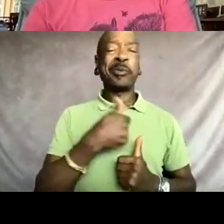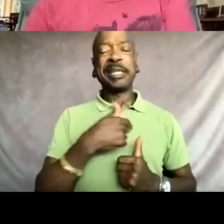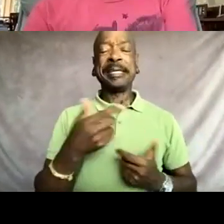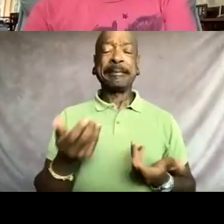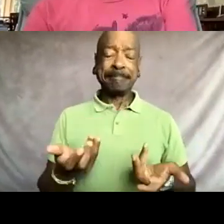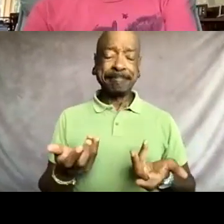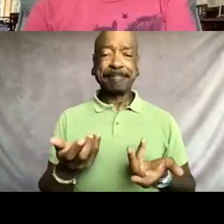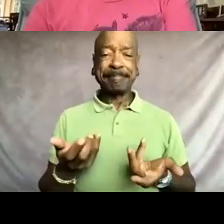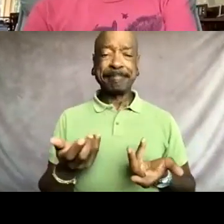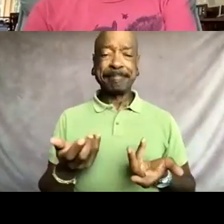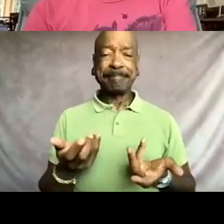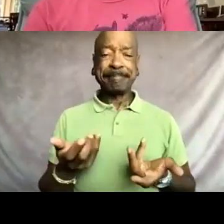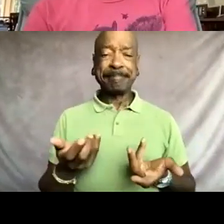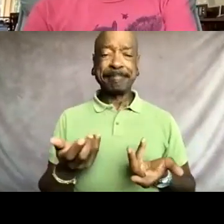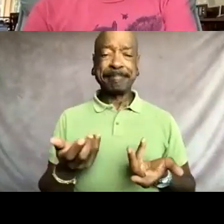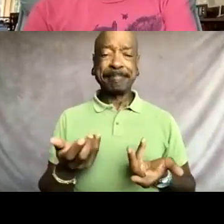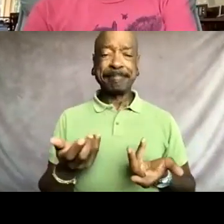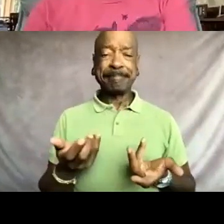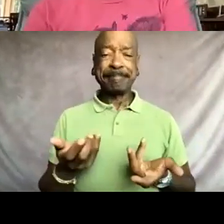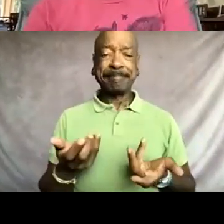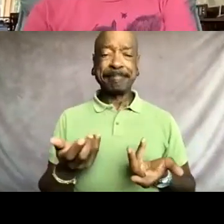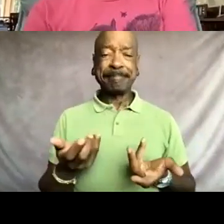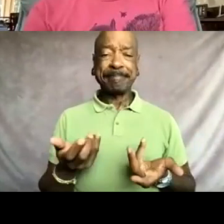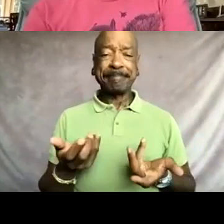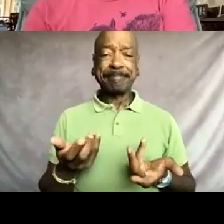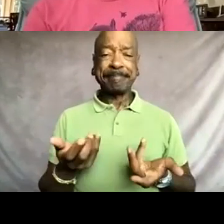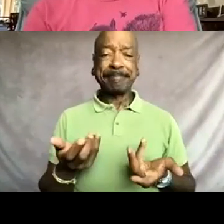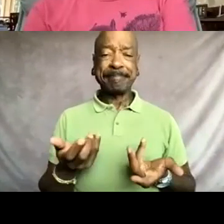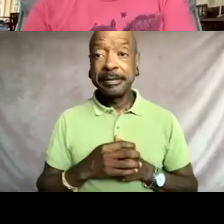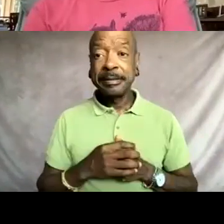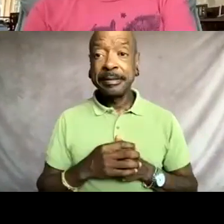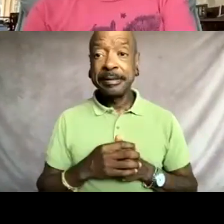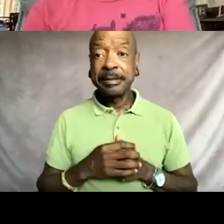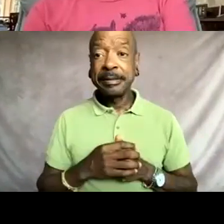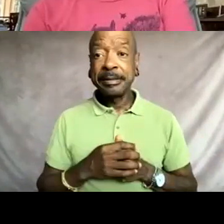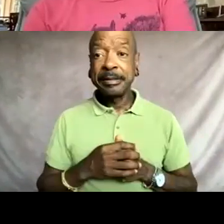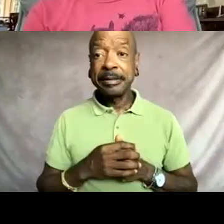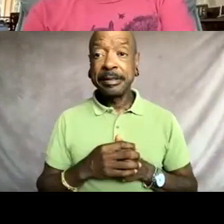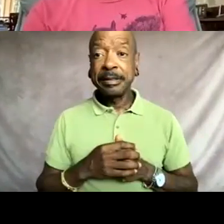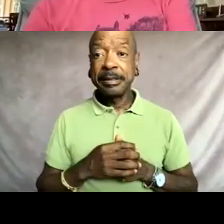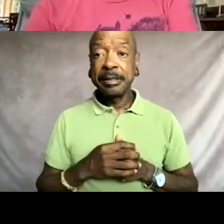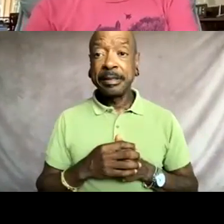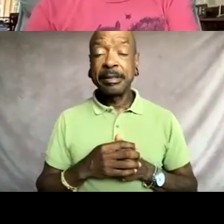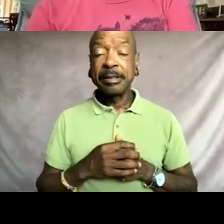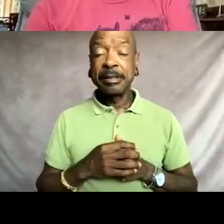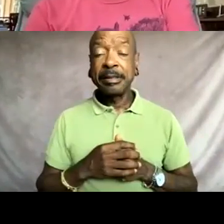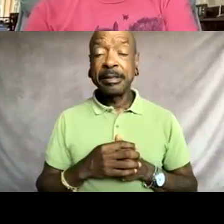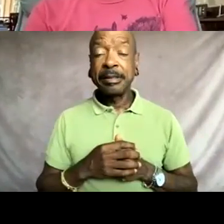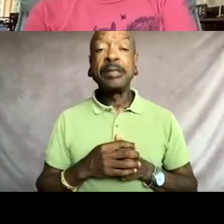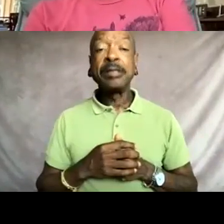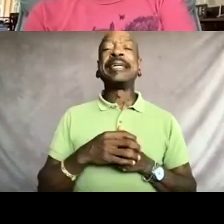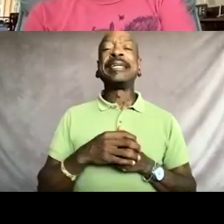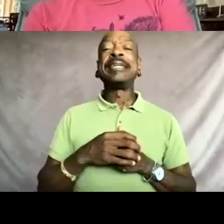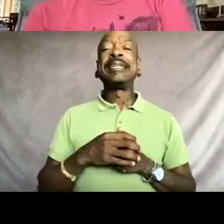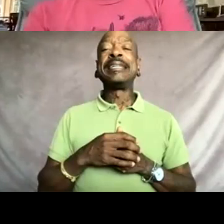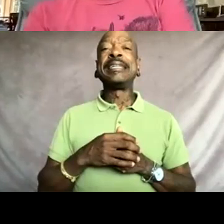we have a cultural easement on a piece of land, and it gives a local tribe permanent access to come onto the land